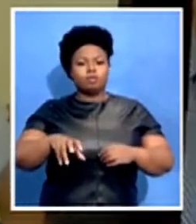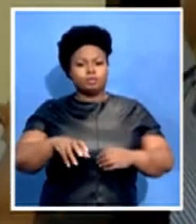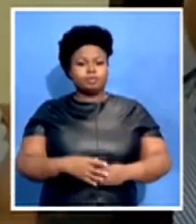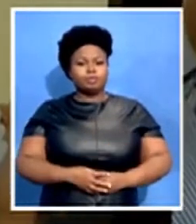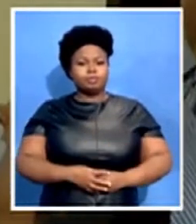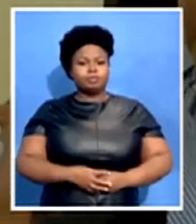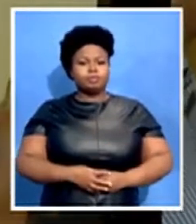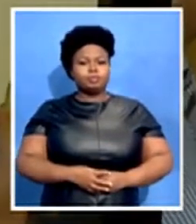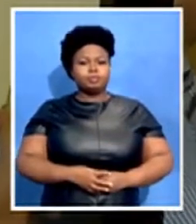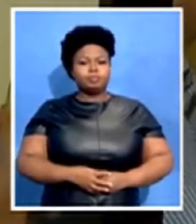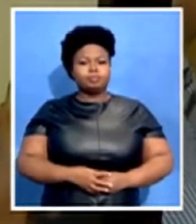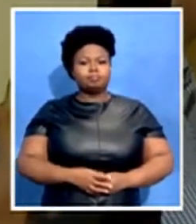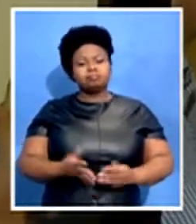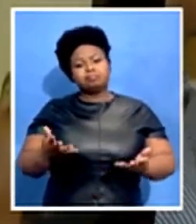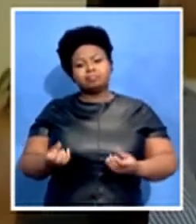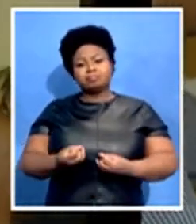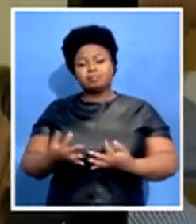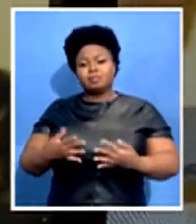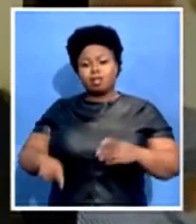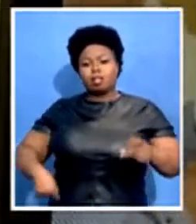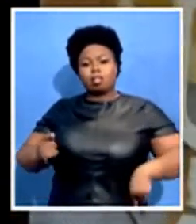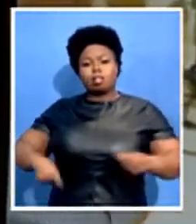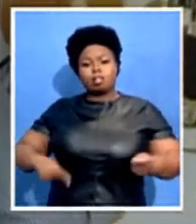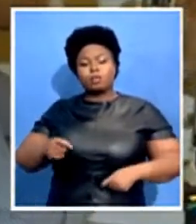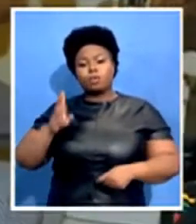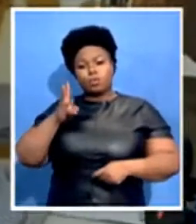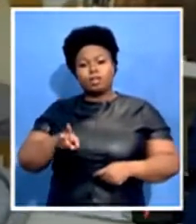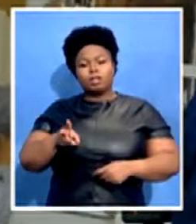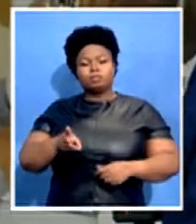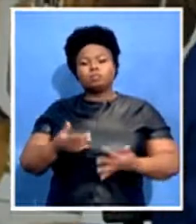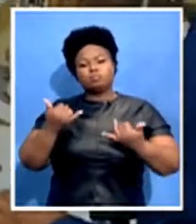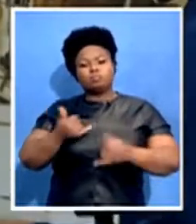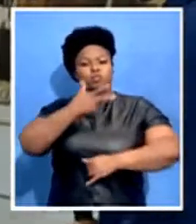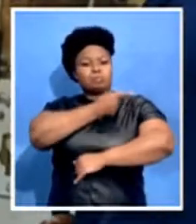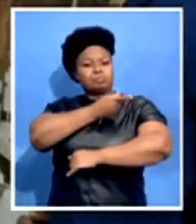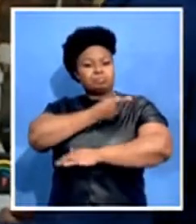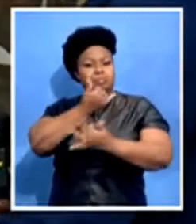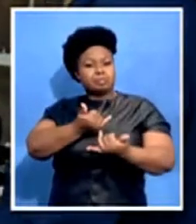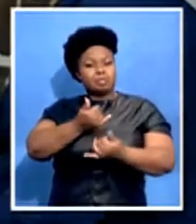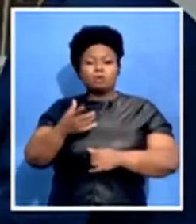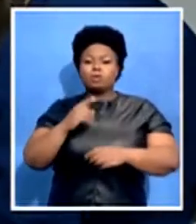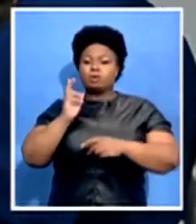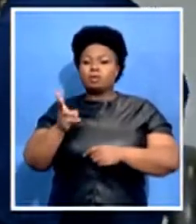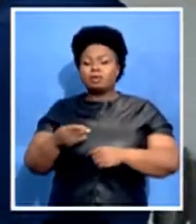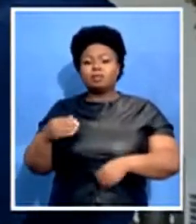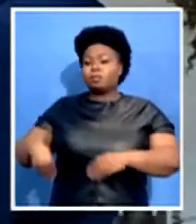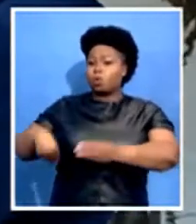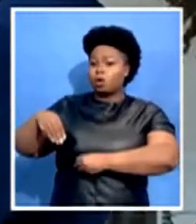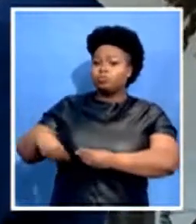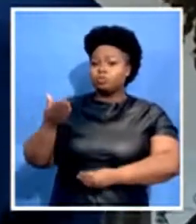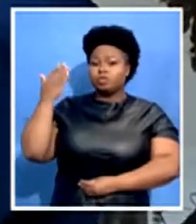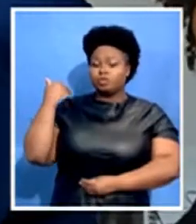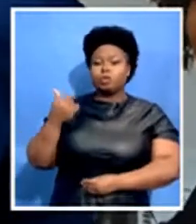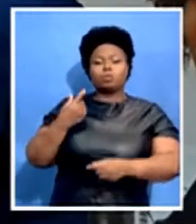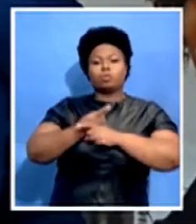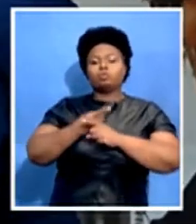be spent in terms of this vaccine, and there was COVID corruption. A lot of money has been looted, one